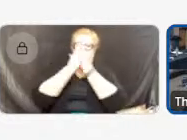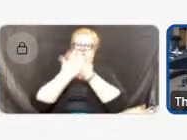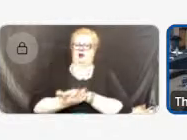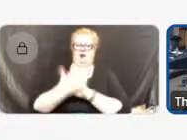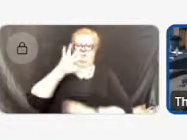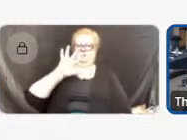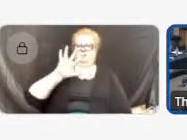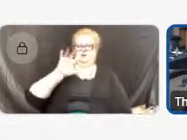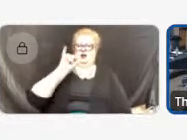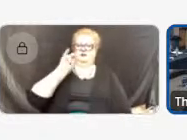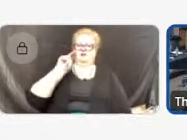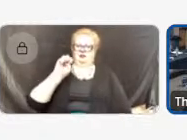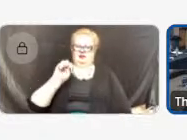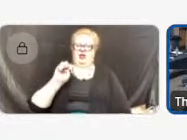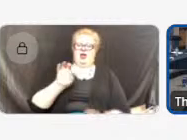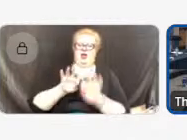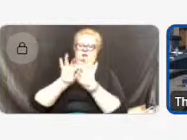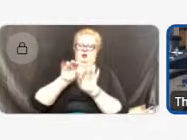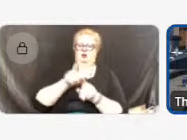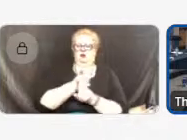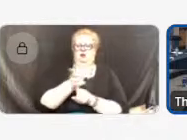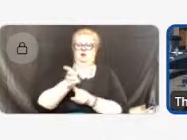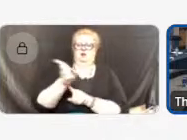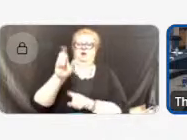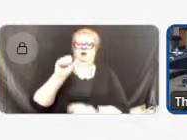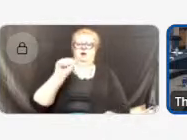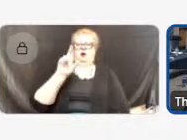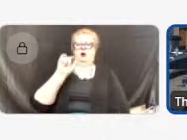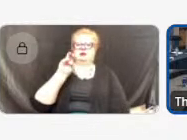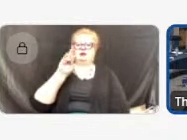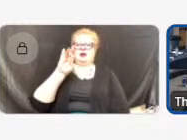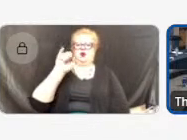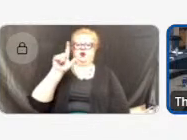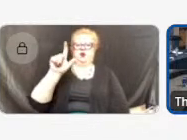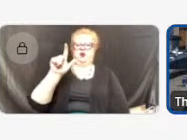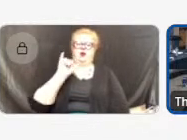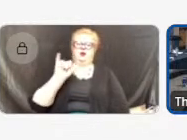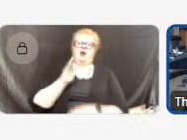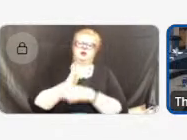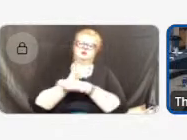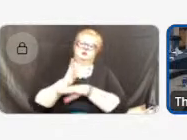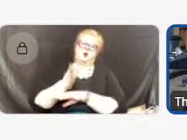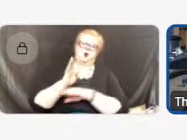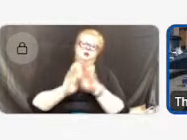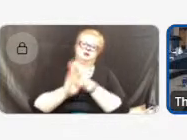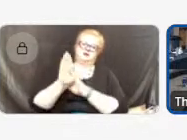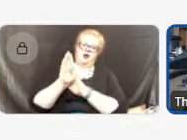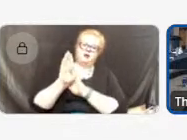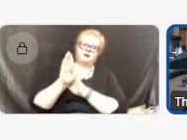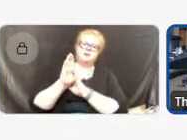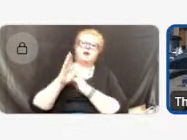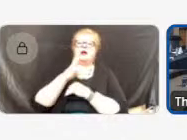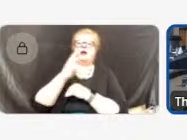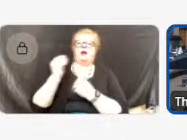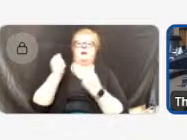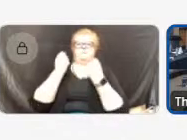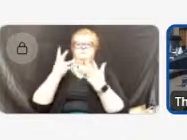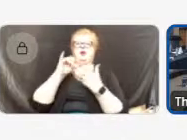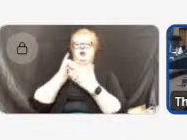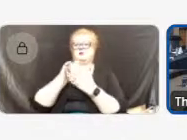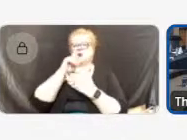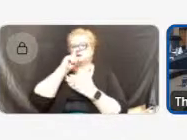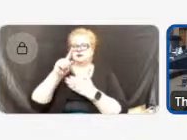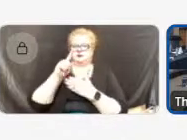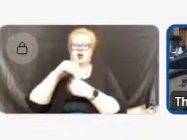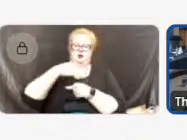with sidewalks. And that's post-development of most of the lots that face Chico Road. There has